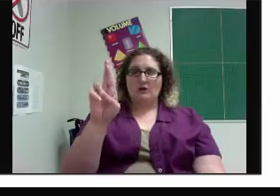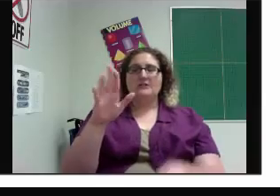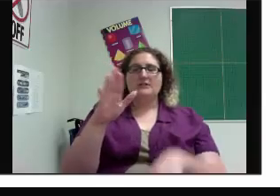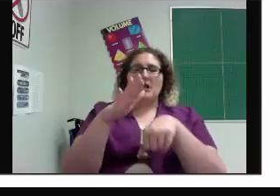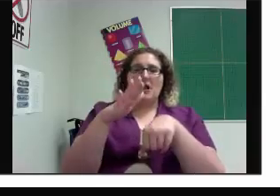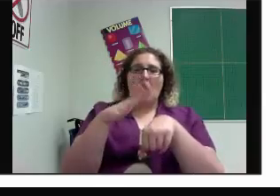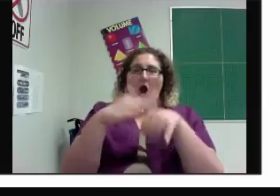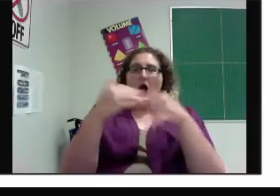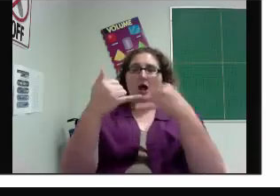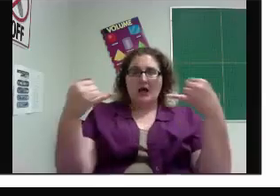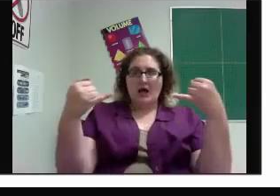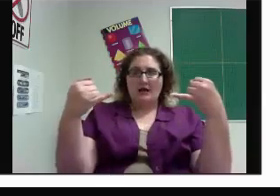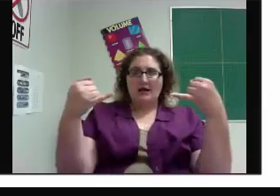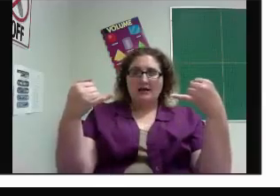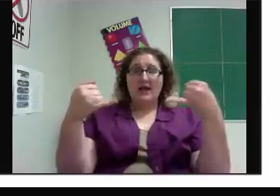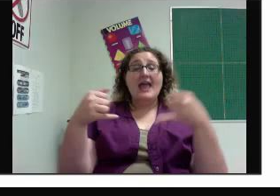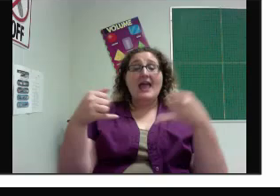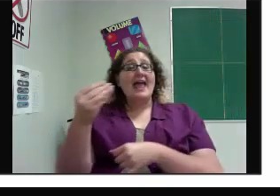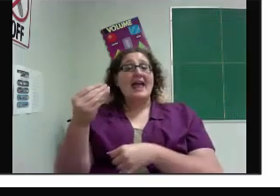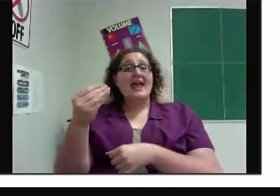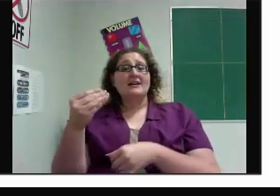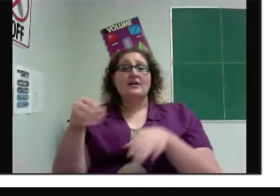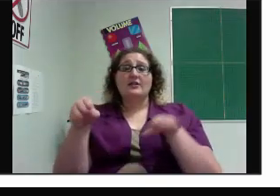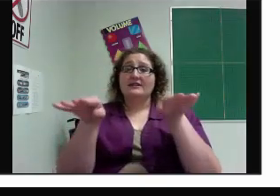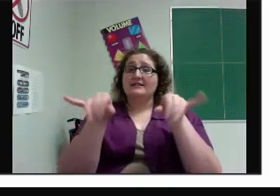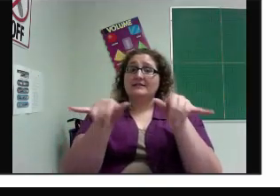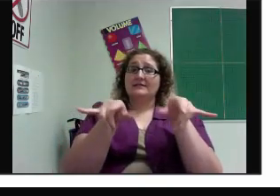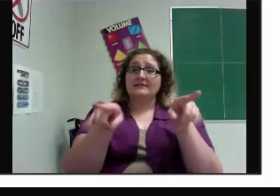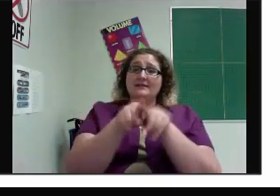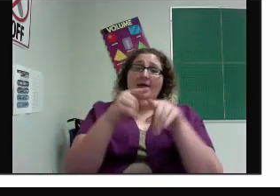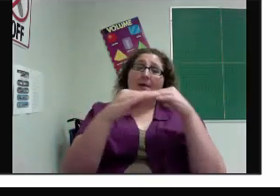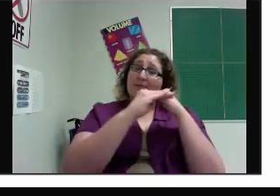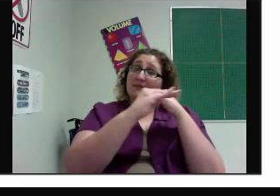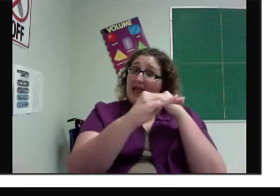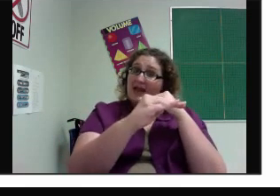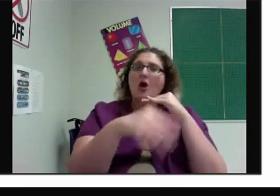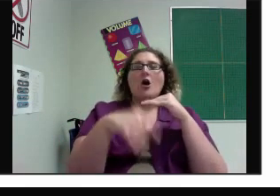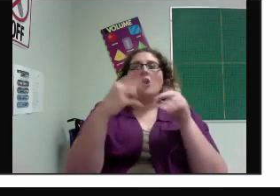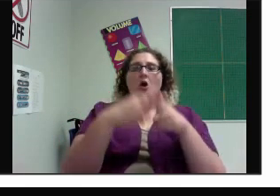And points and lines that lie in the same plane are called coplanar.